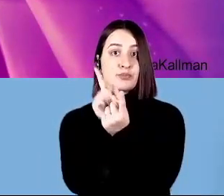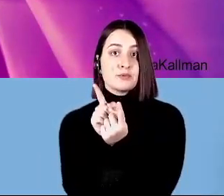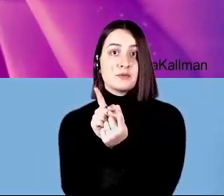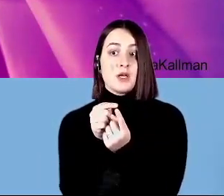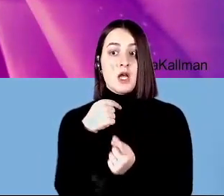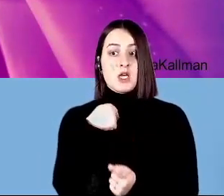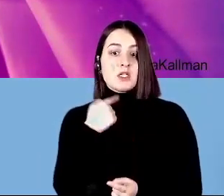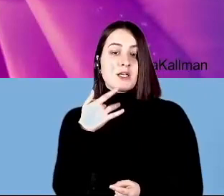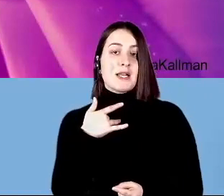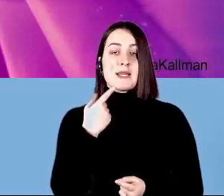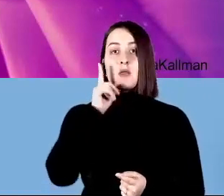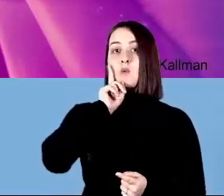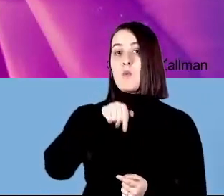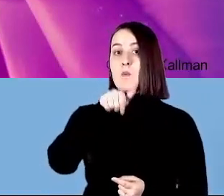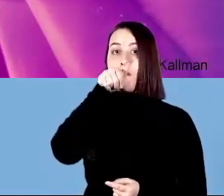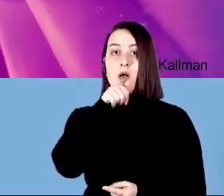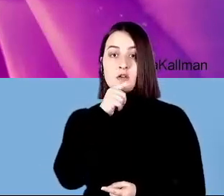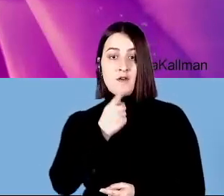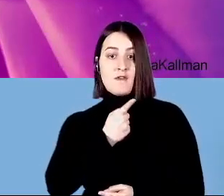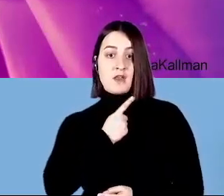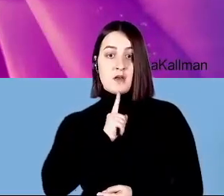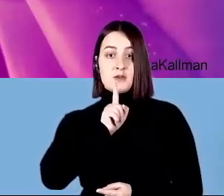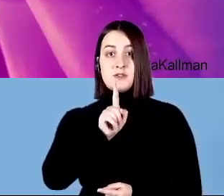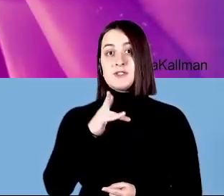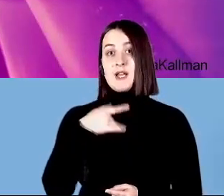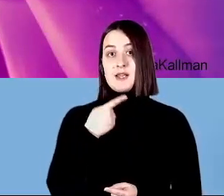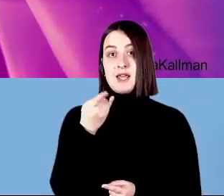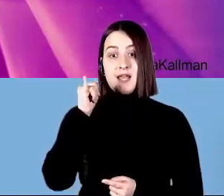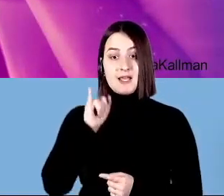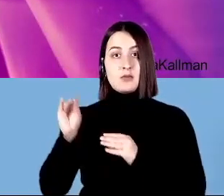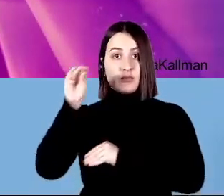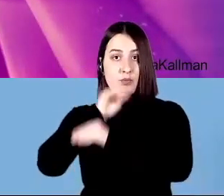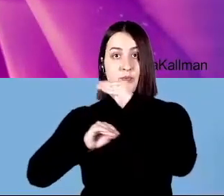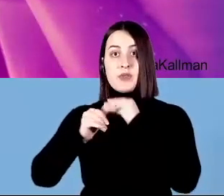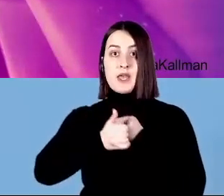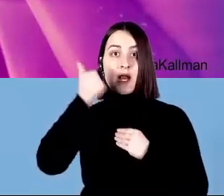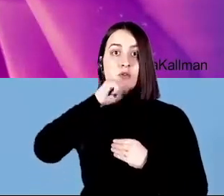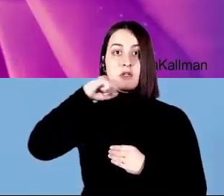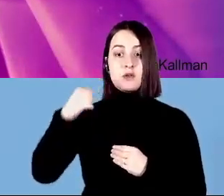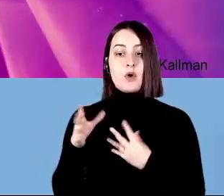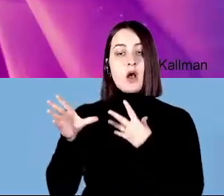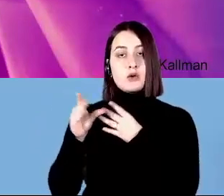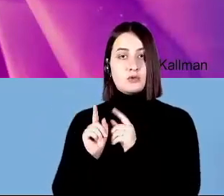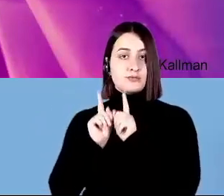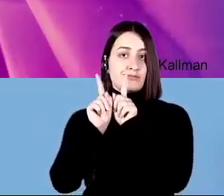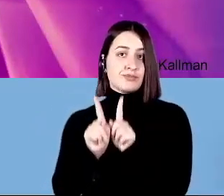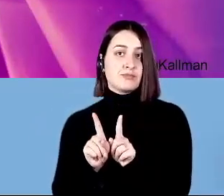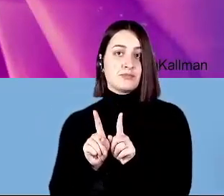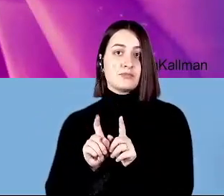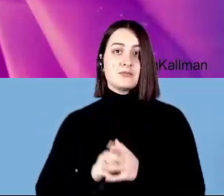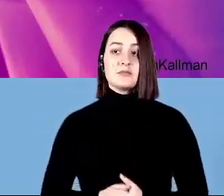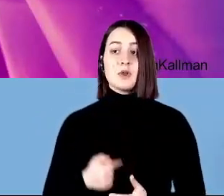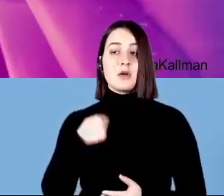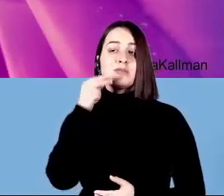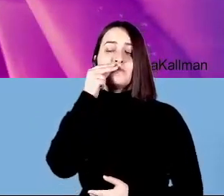my AI best friend, who looks great because I've styled them myself, and they have a fantastic sense of humor because